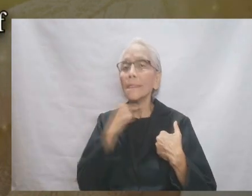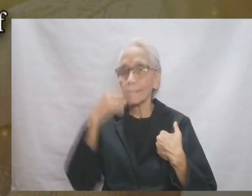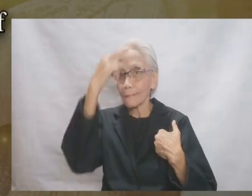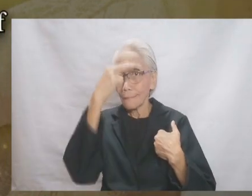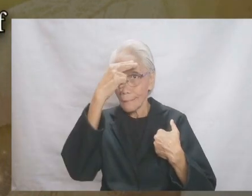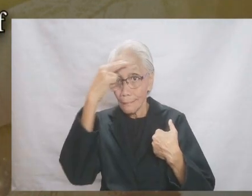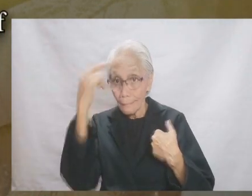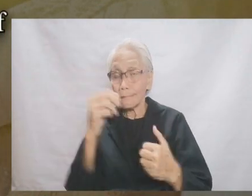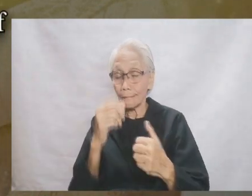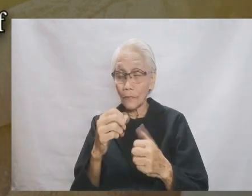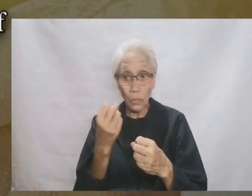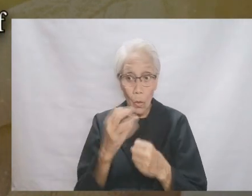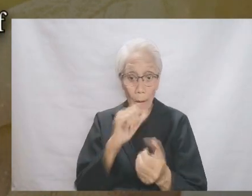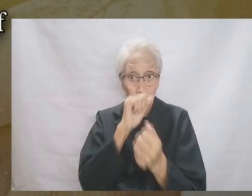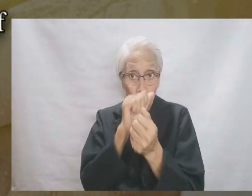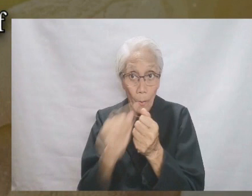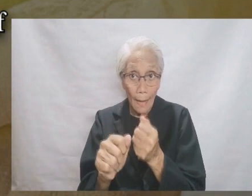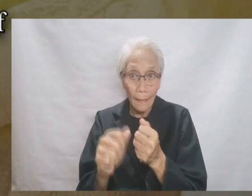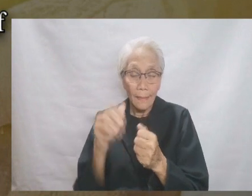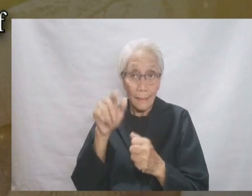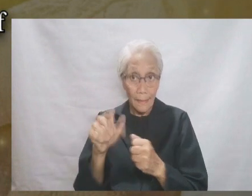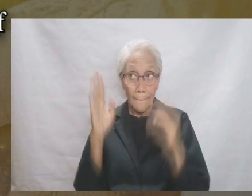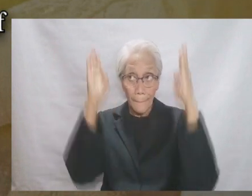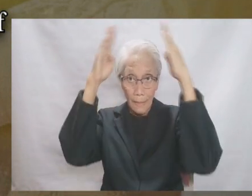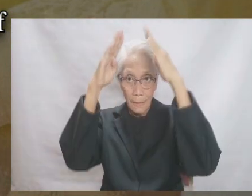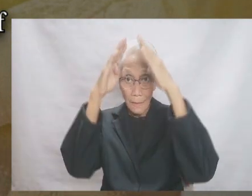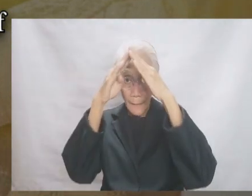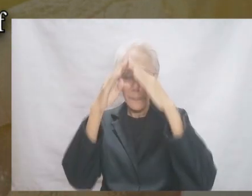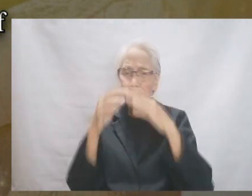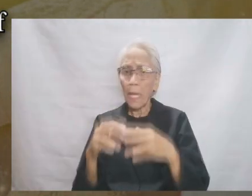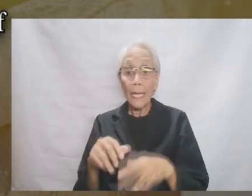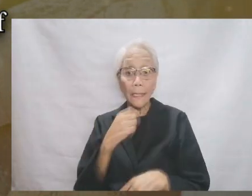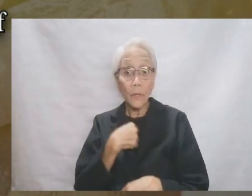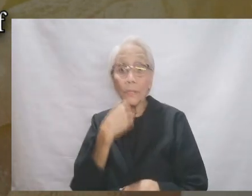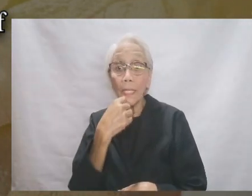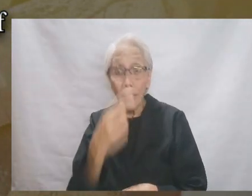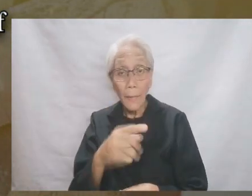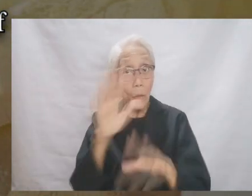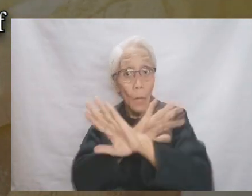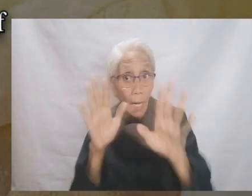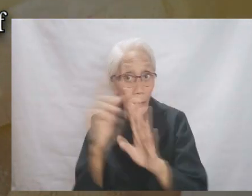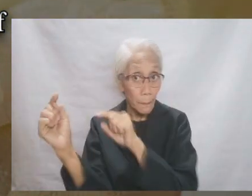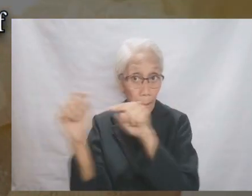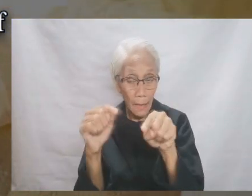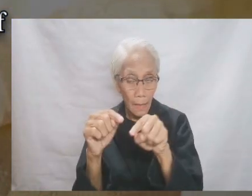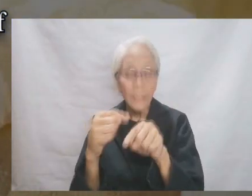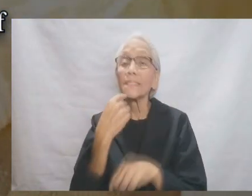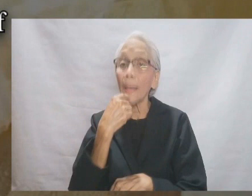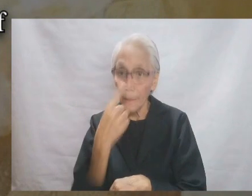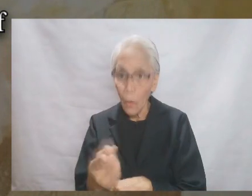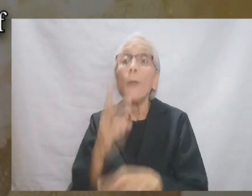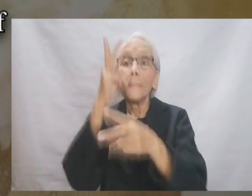spiritual director yan, o may approval ng Catholic bishop, hindi ko sinasabing huwag kang umaten. Ang sinasabi